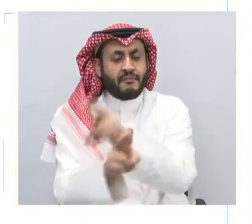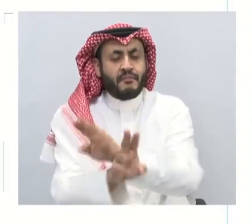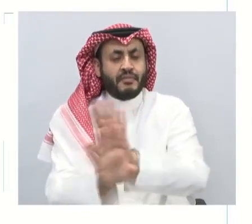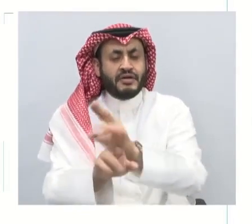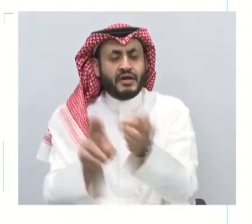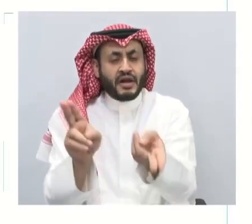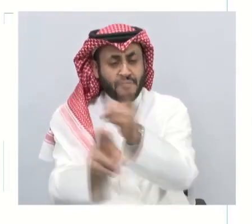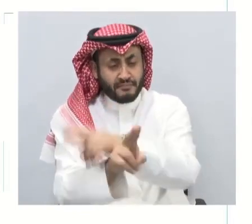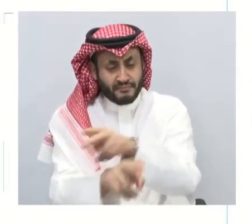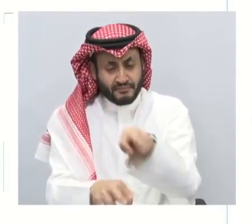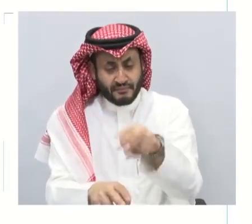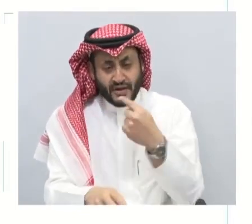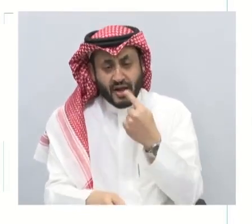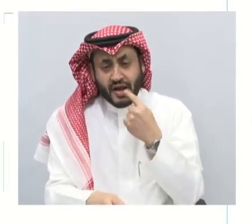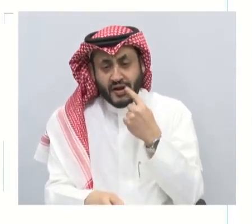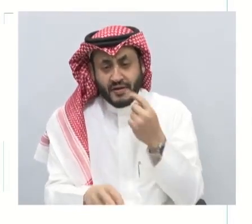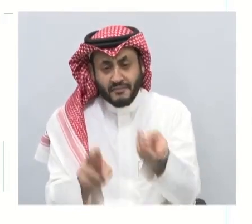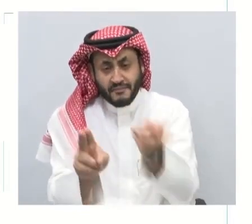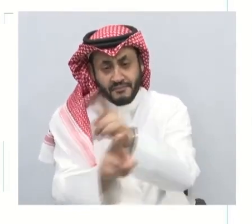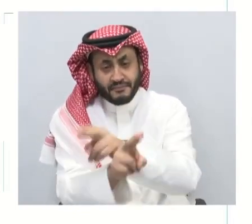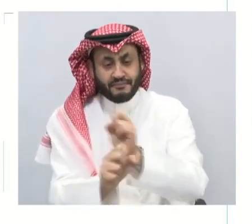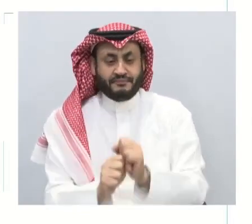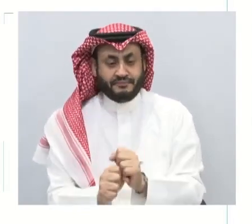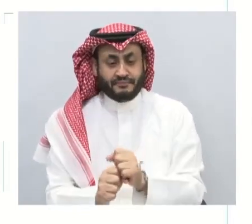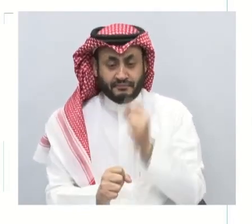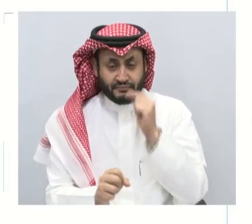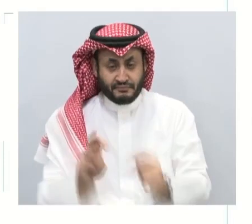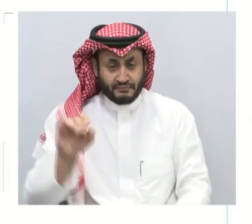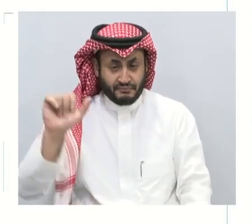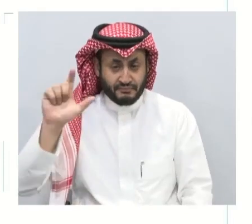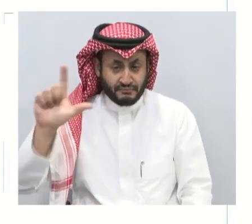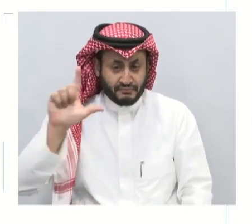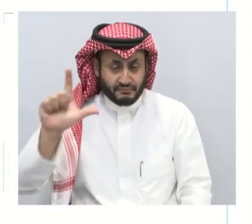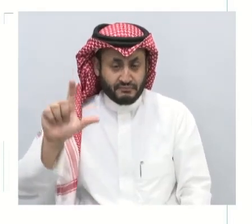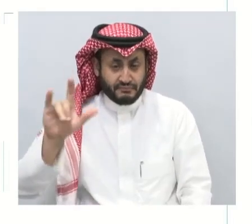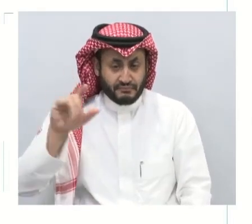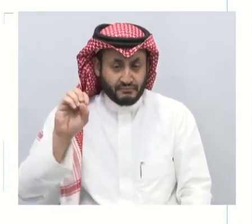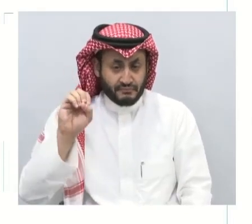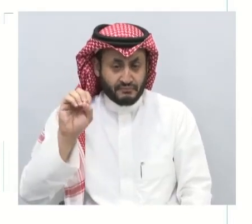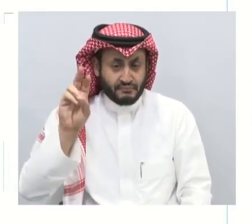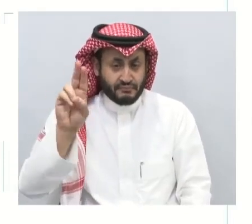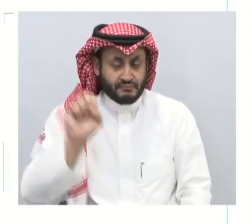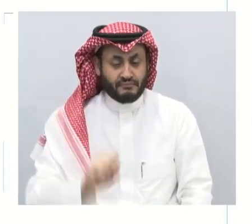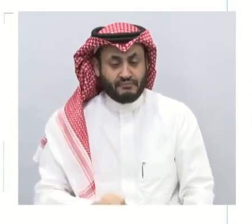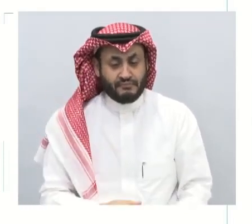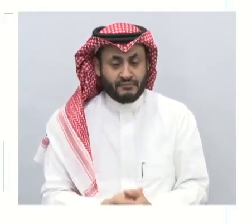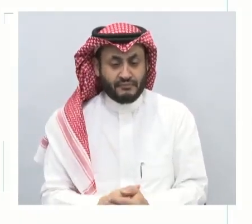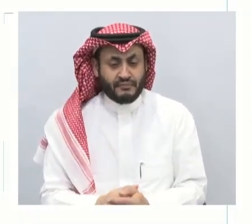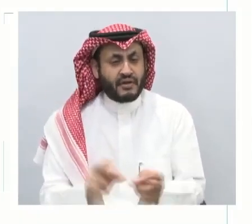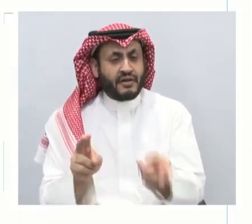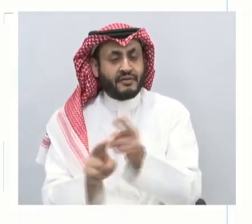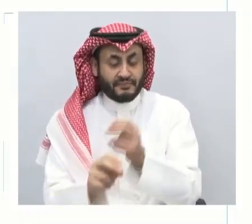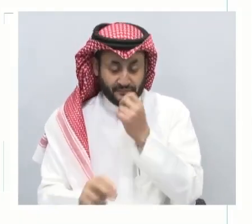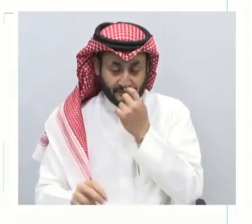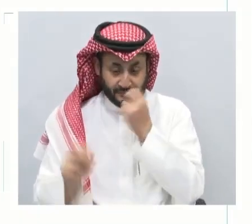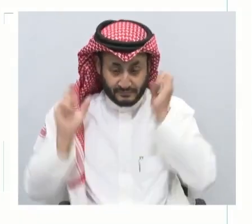the modal verb will with the subject you like this. Okay, you can say, you will travel next summer. What did we do here?